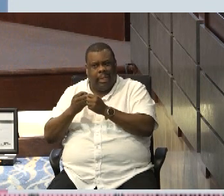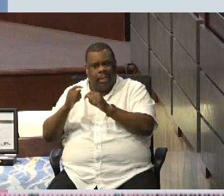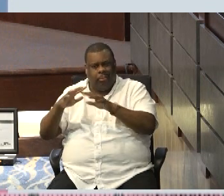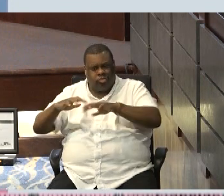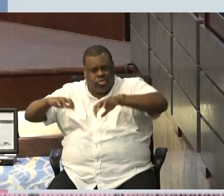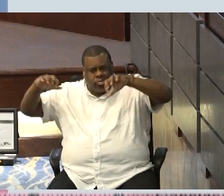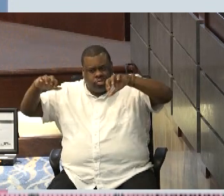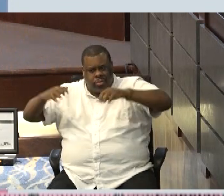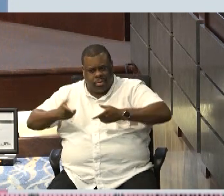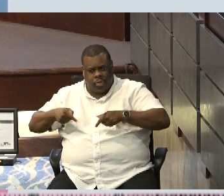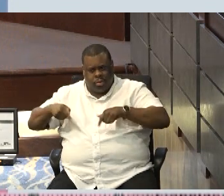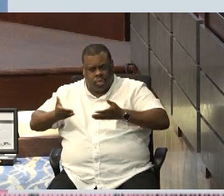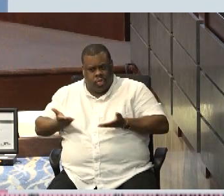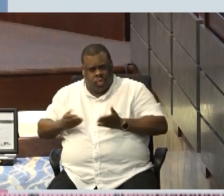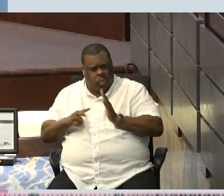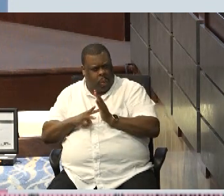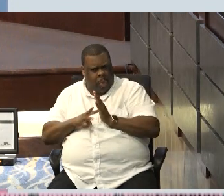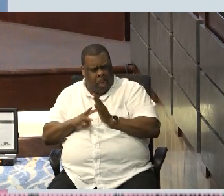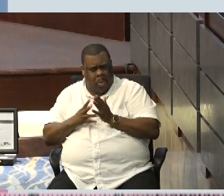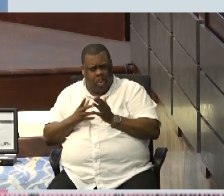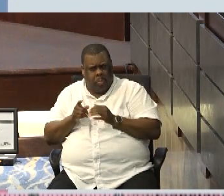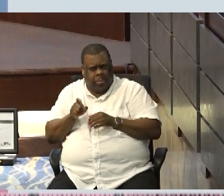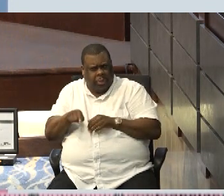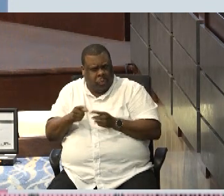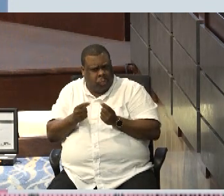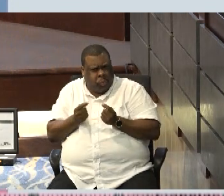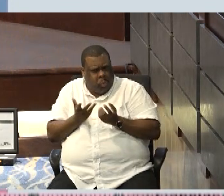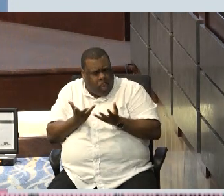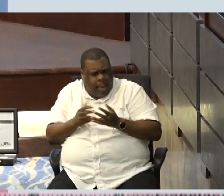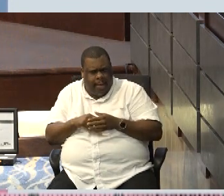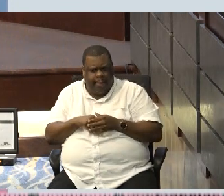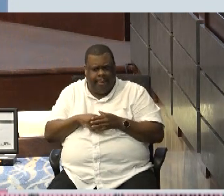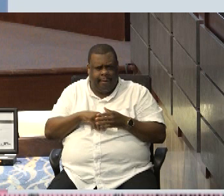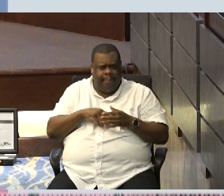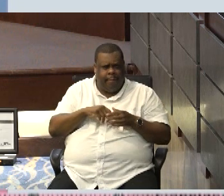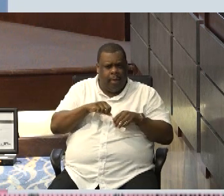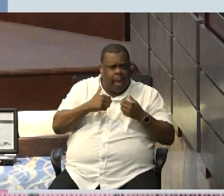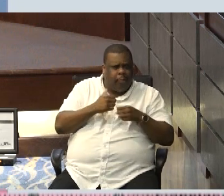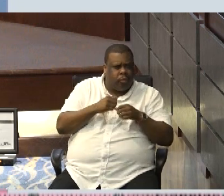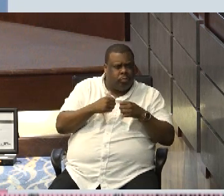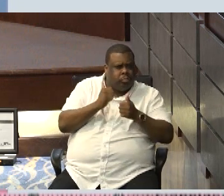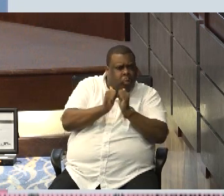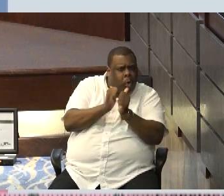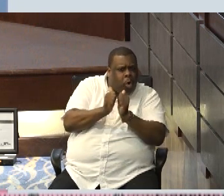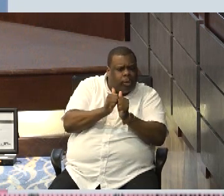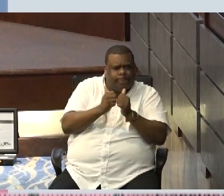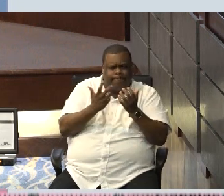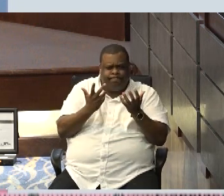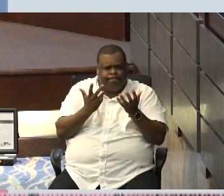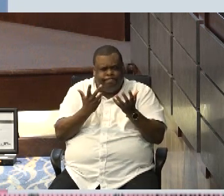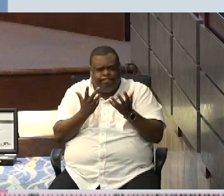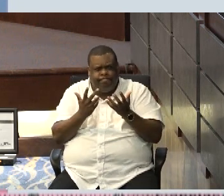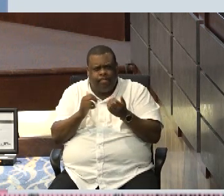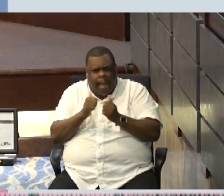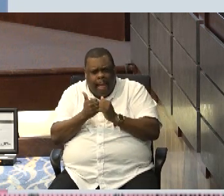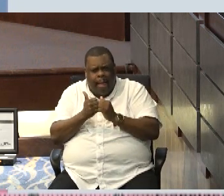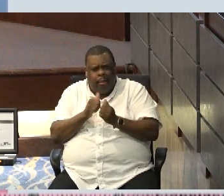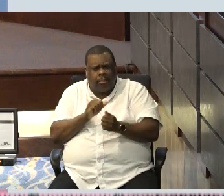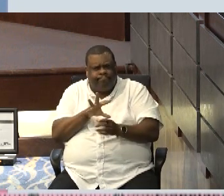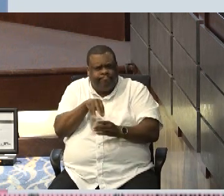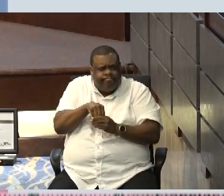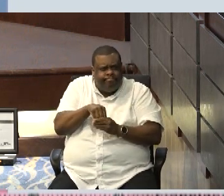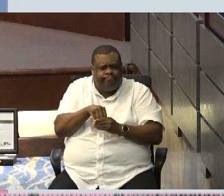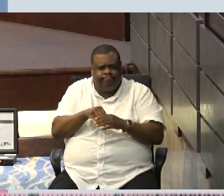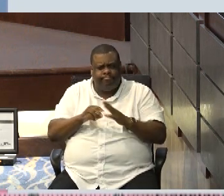downtown? Something that's not just a single-use sports facility, but something that's a multi-use facility, not just for athletic programming